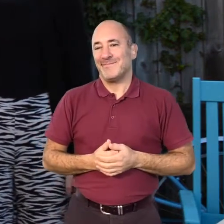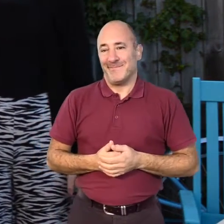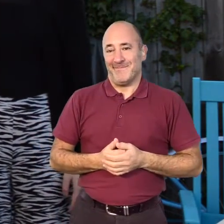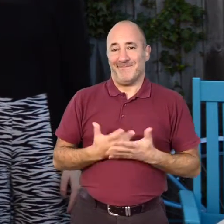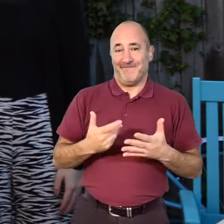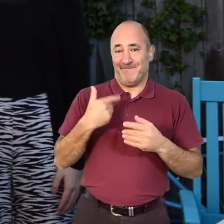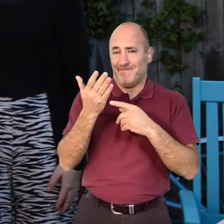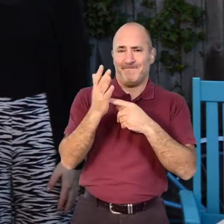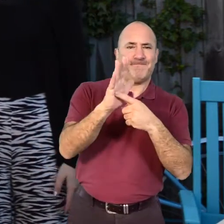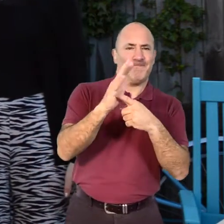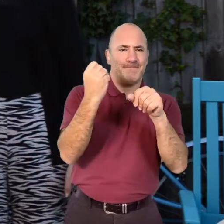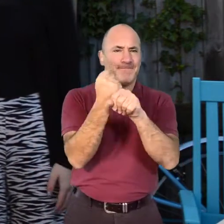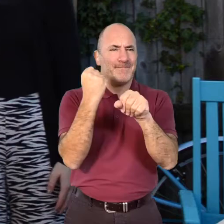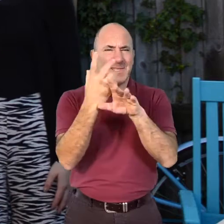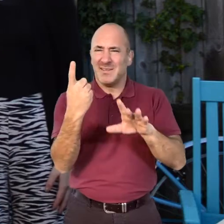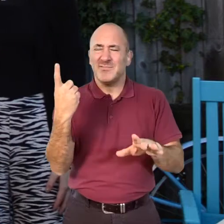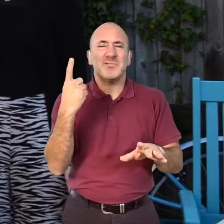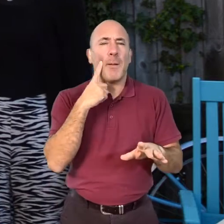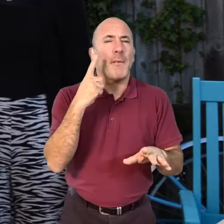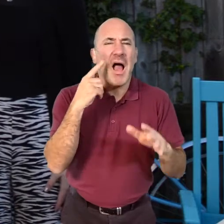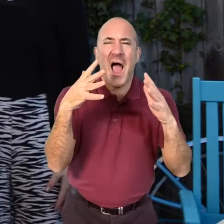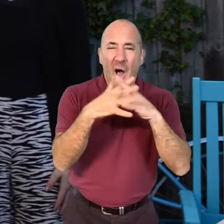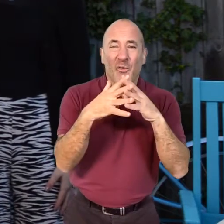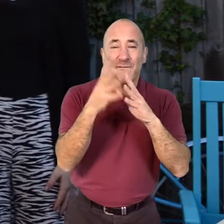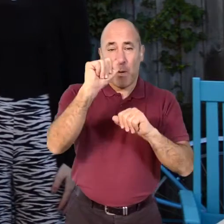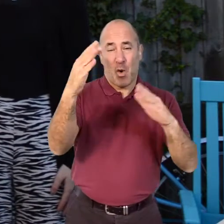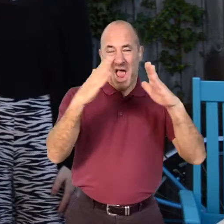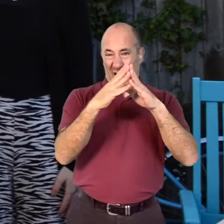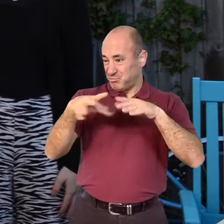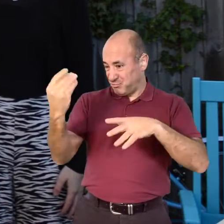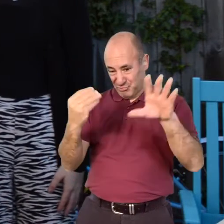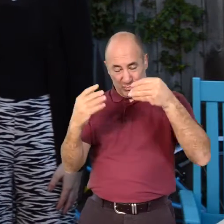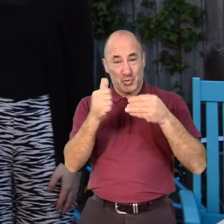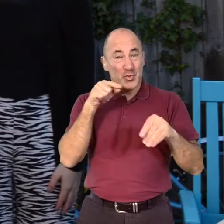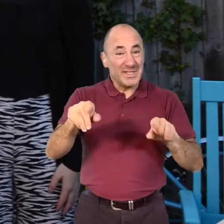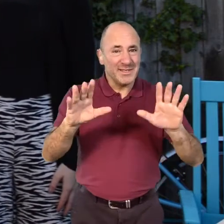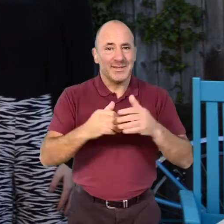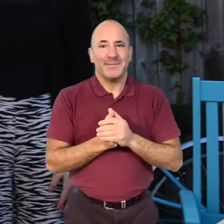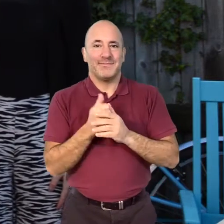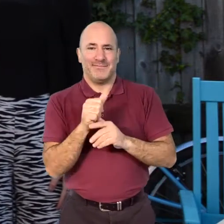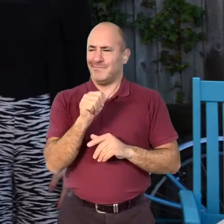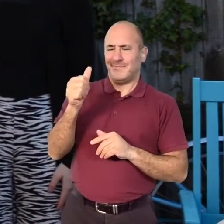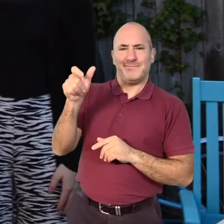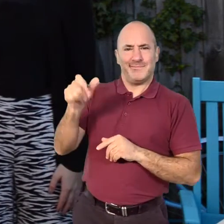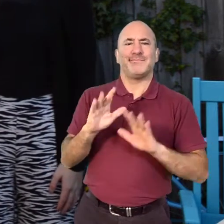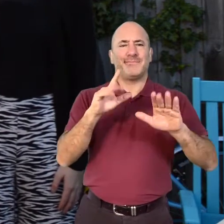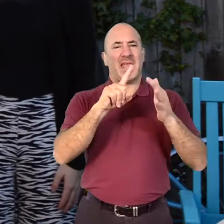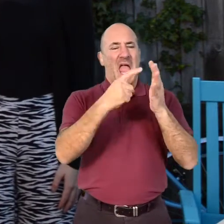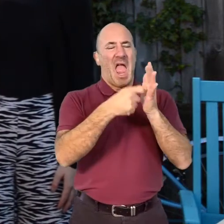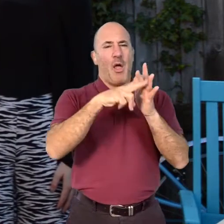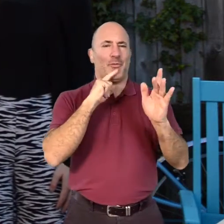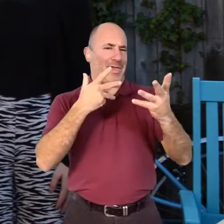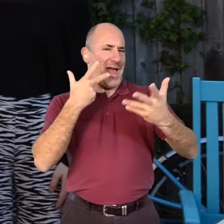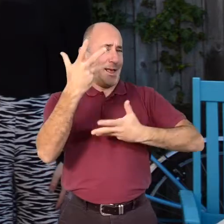Today we're going to show you how to make very simple shadow puppets just using things you can find around your house. I'm going to leave you in